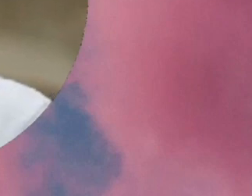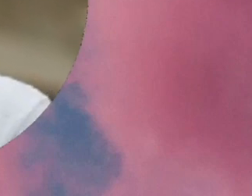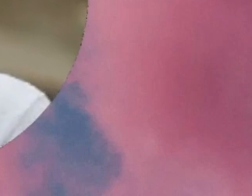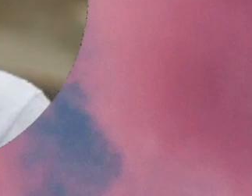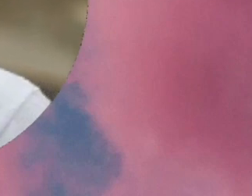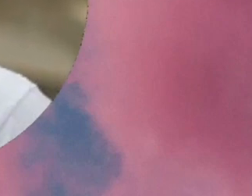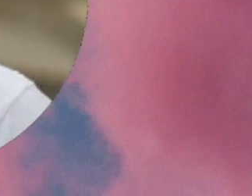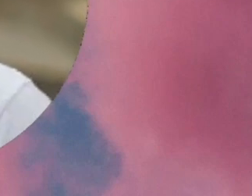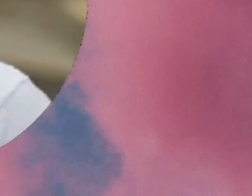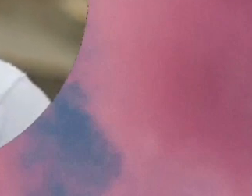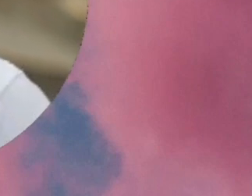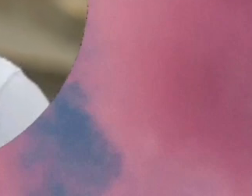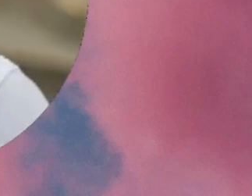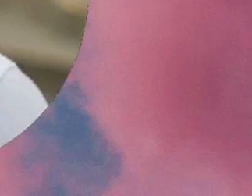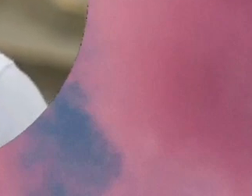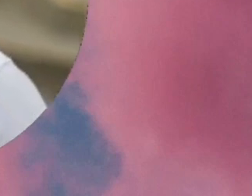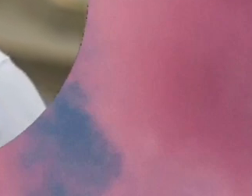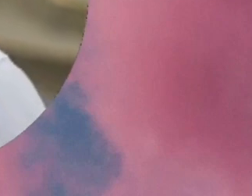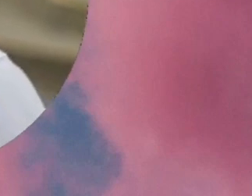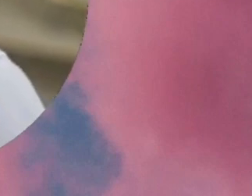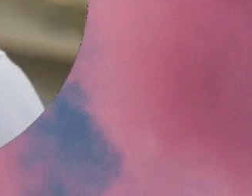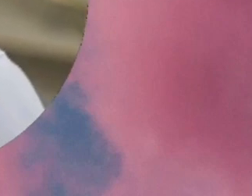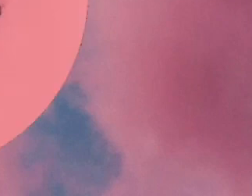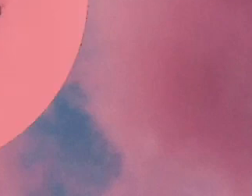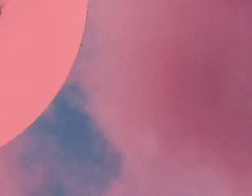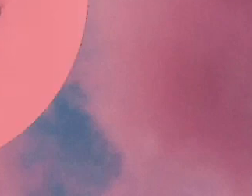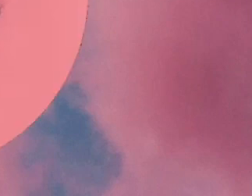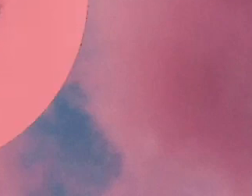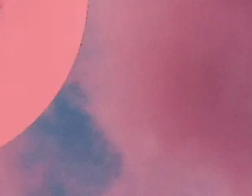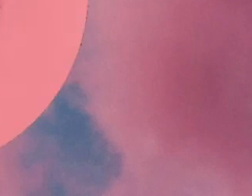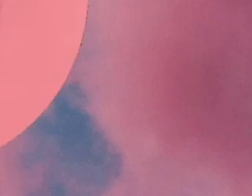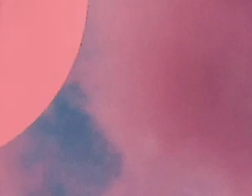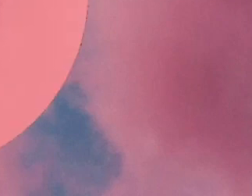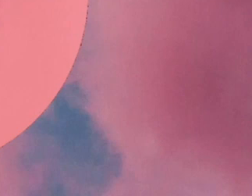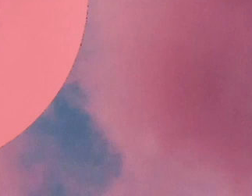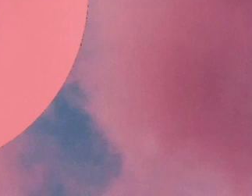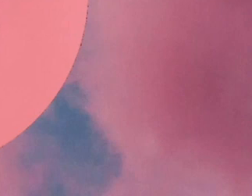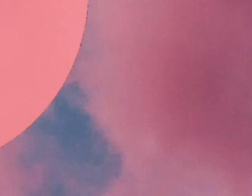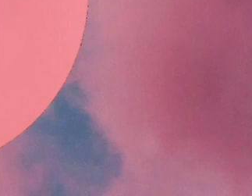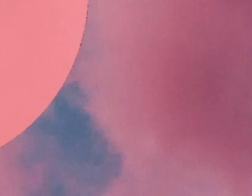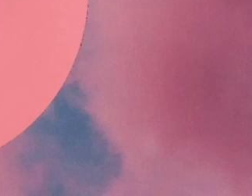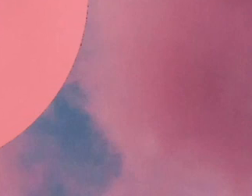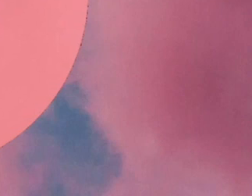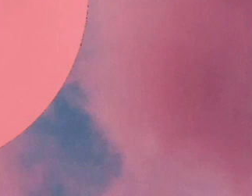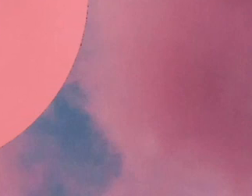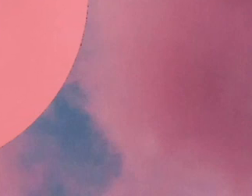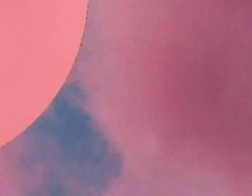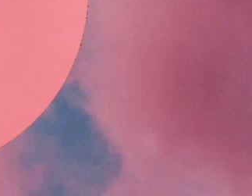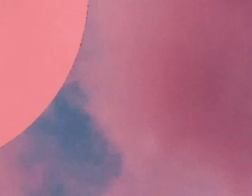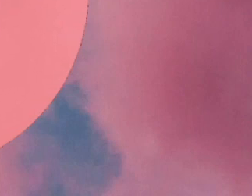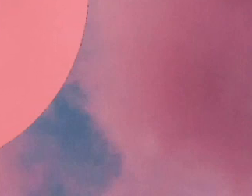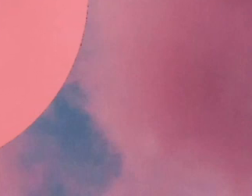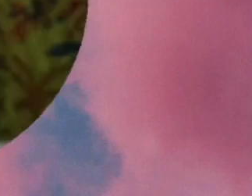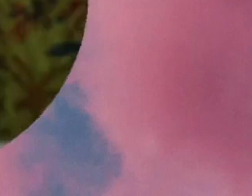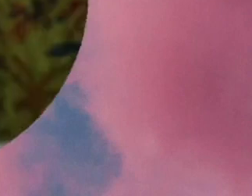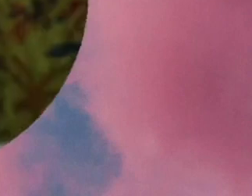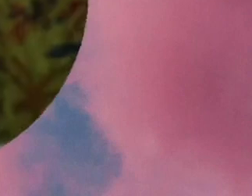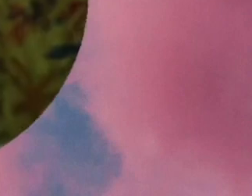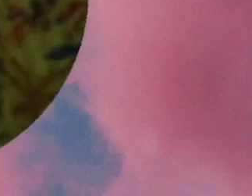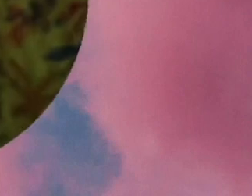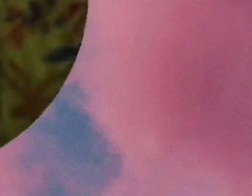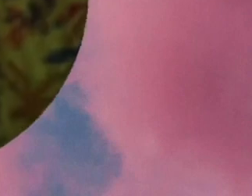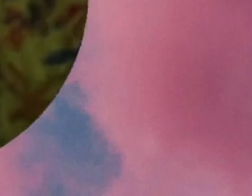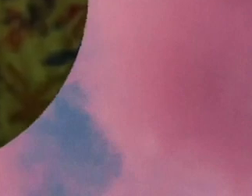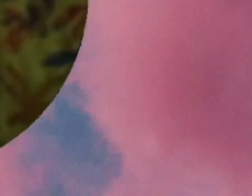than weightless though, and shapeshift whenever I wanna take it slow. In spaceship zero gravity, the chamber closed. But